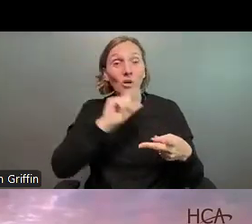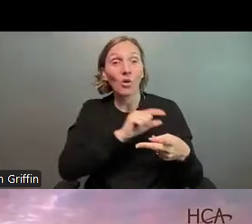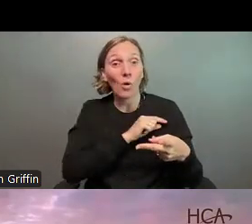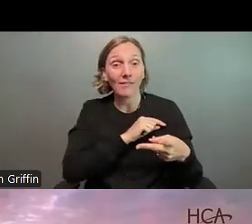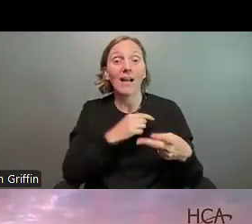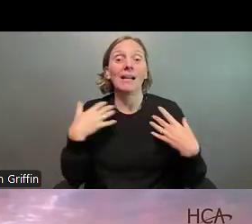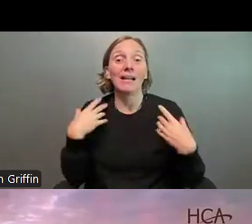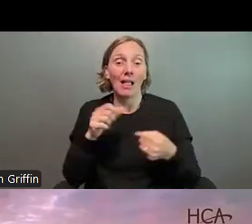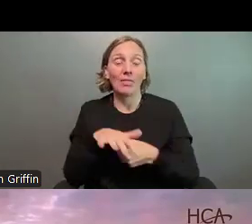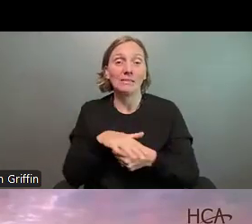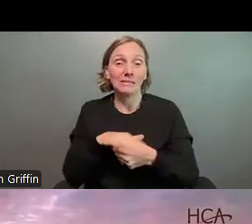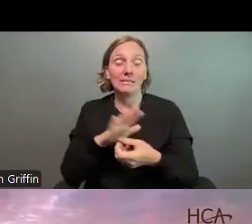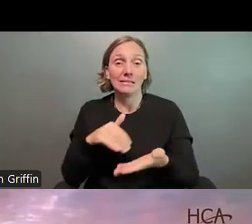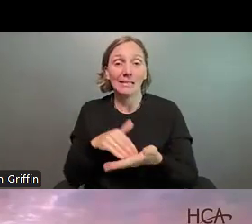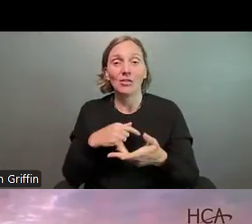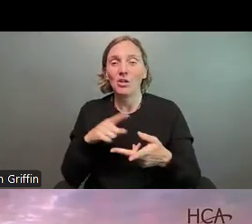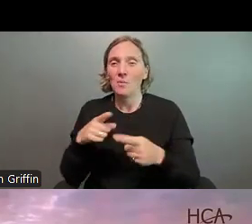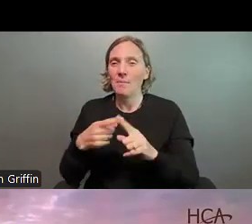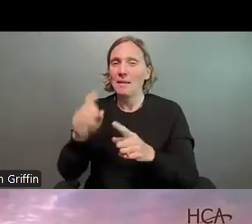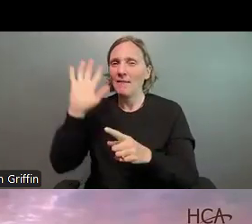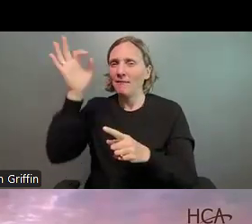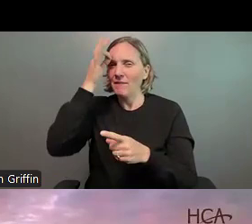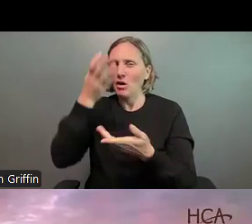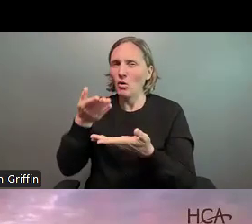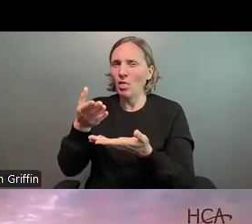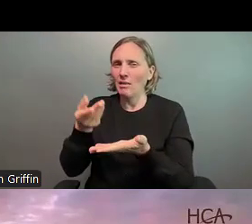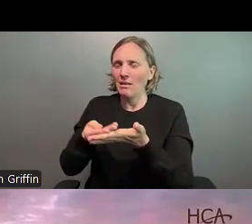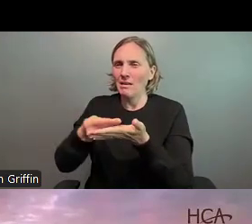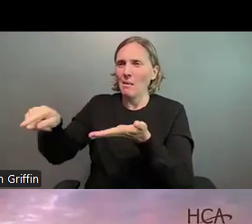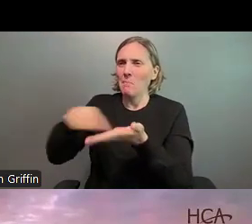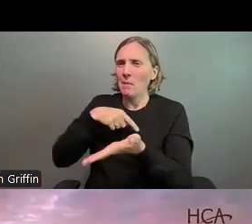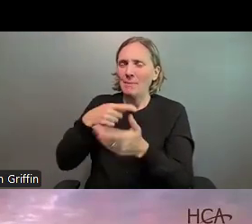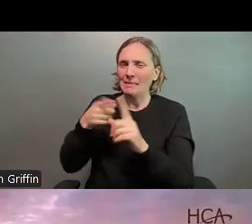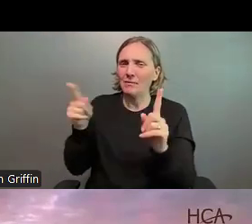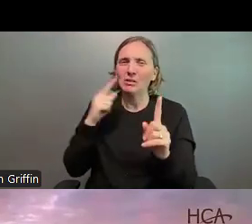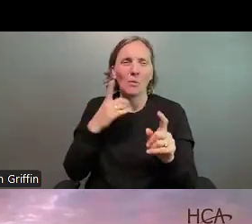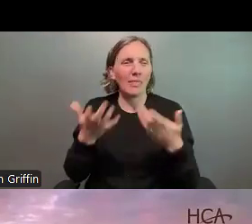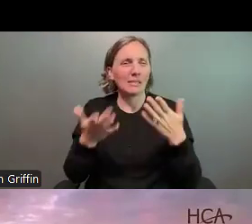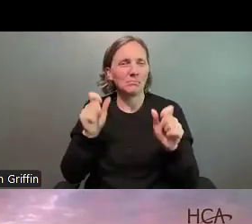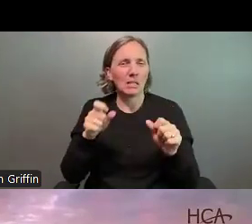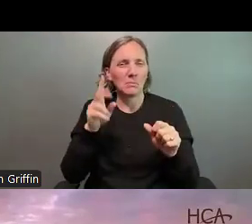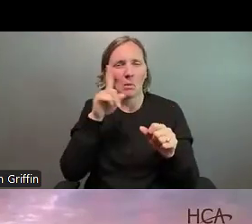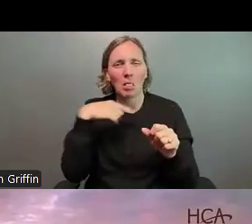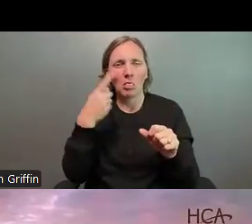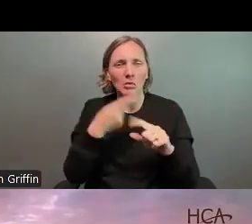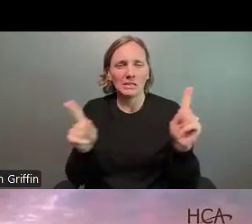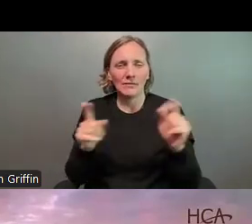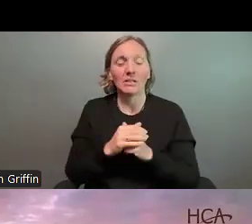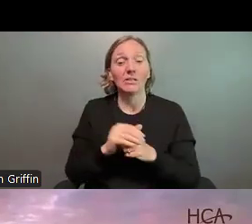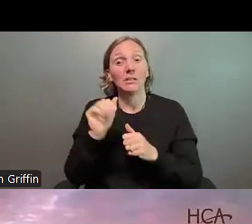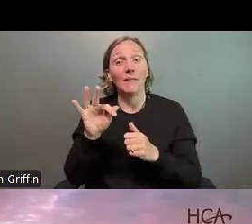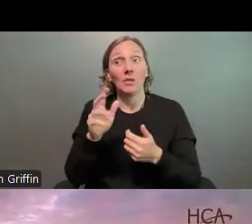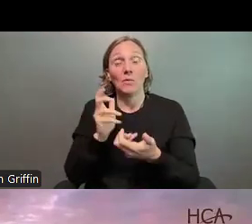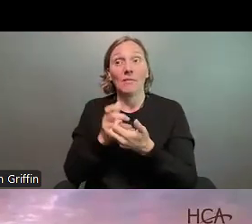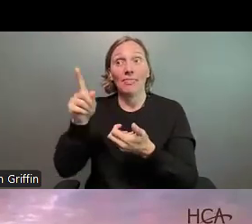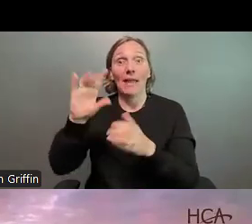federal encounter payment. That might look a little different. You know, it's going to be probably case by case basis. But if you fit in that category, I